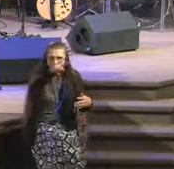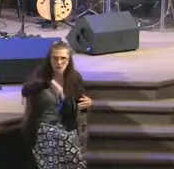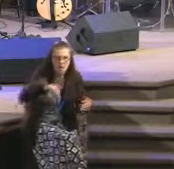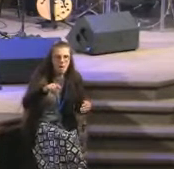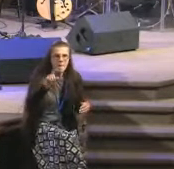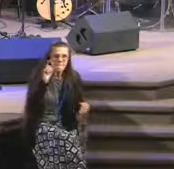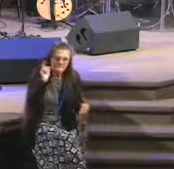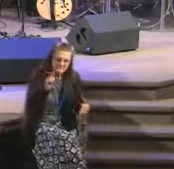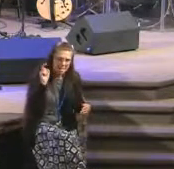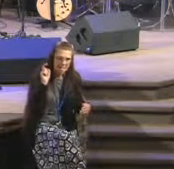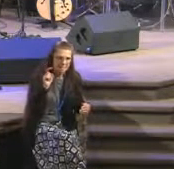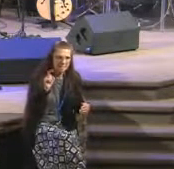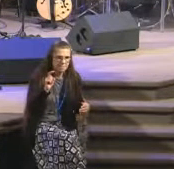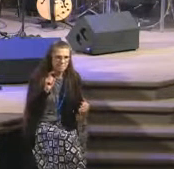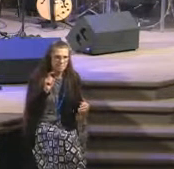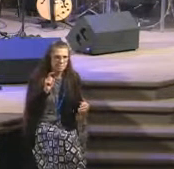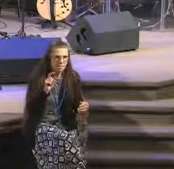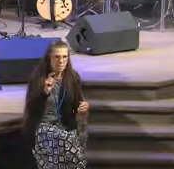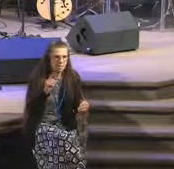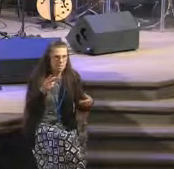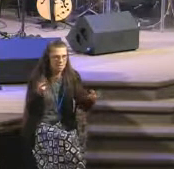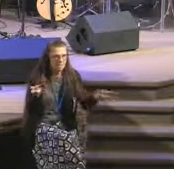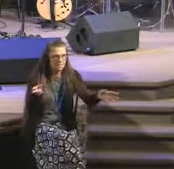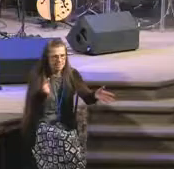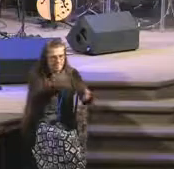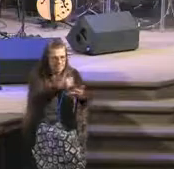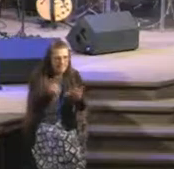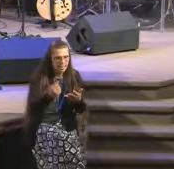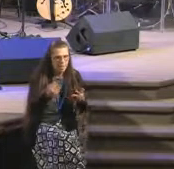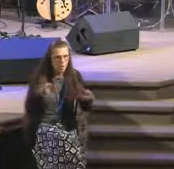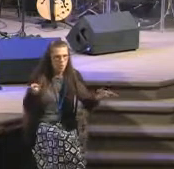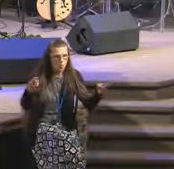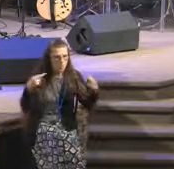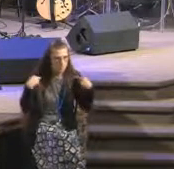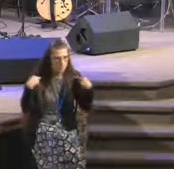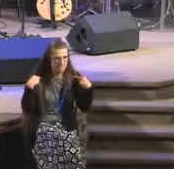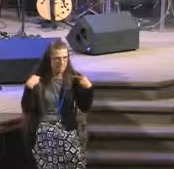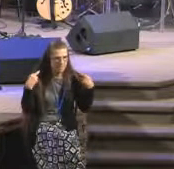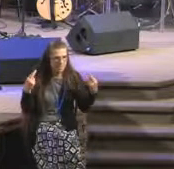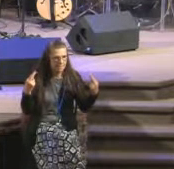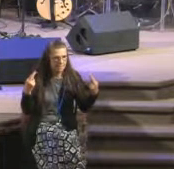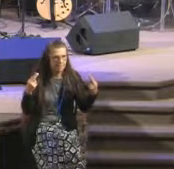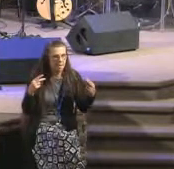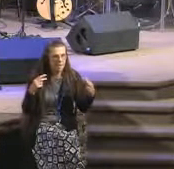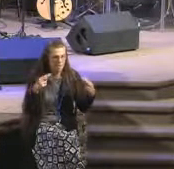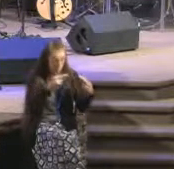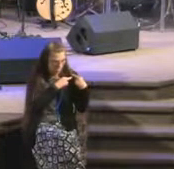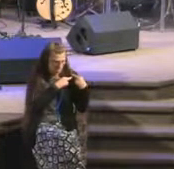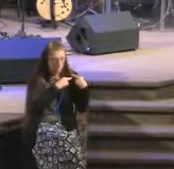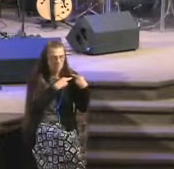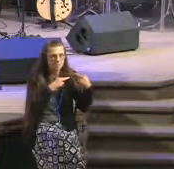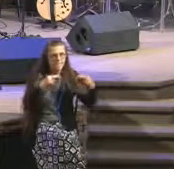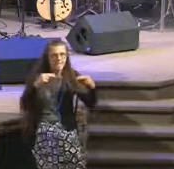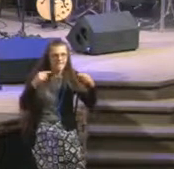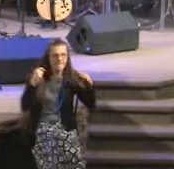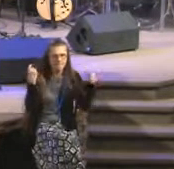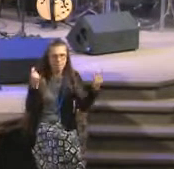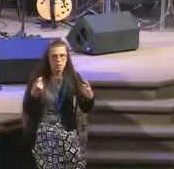must personally accept responsibility for our sin, which has now resulted in a